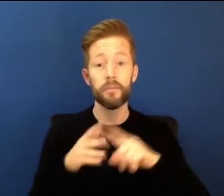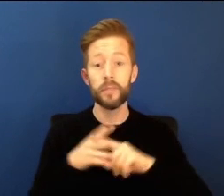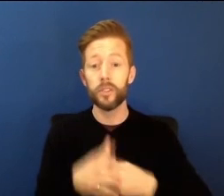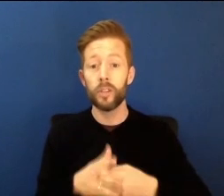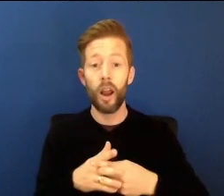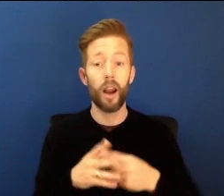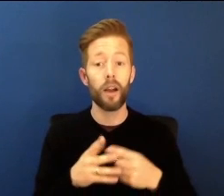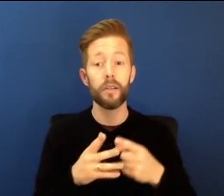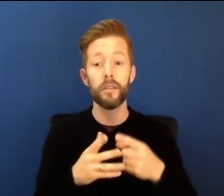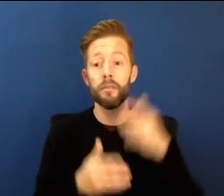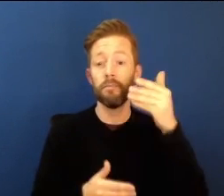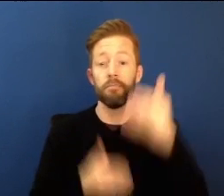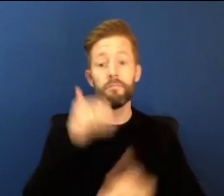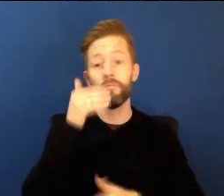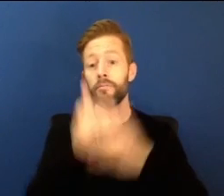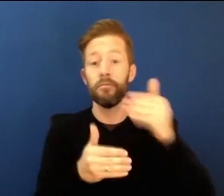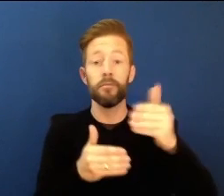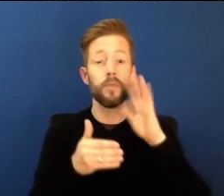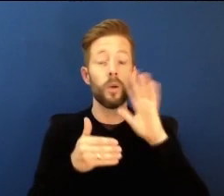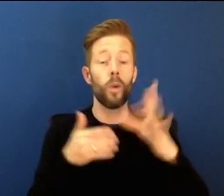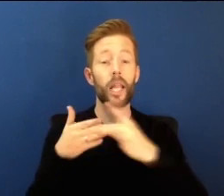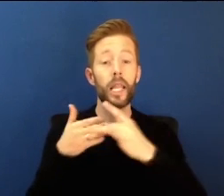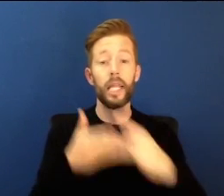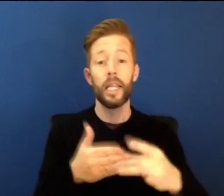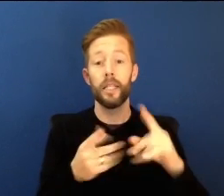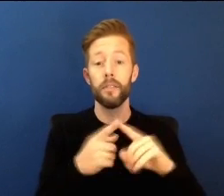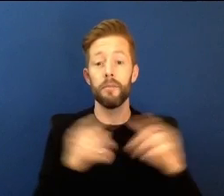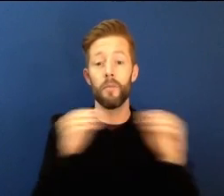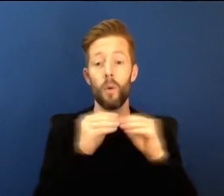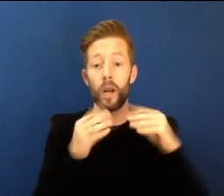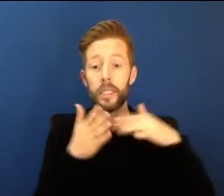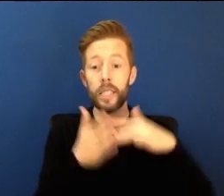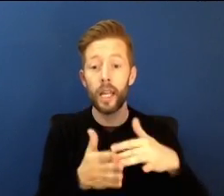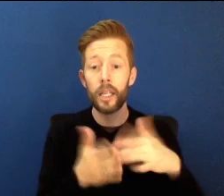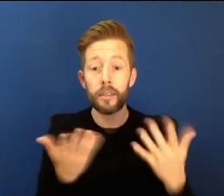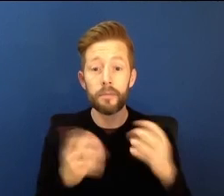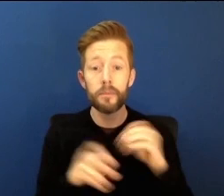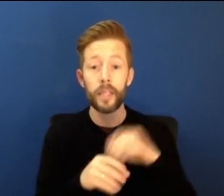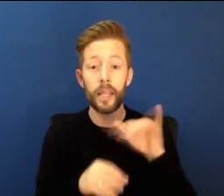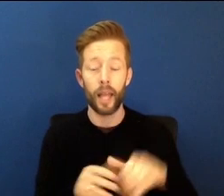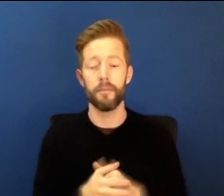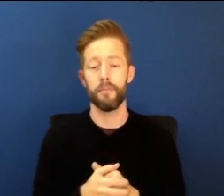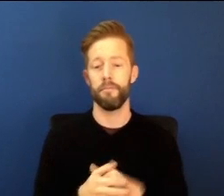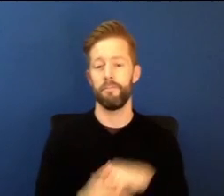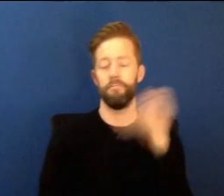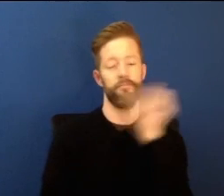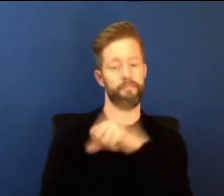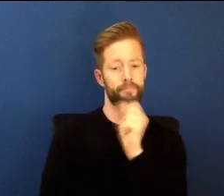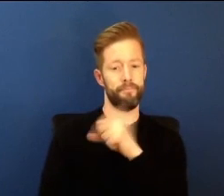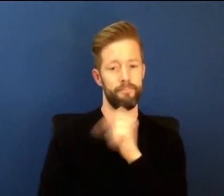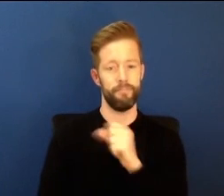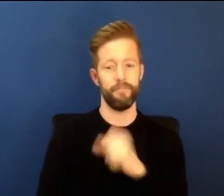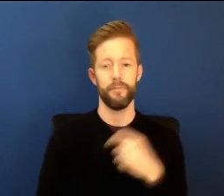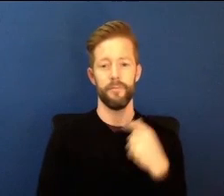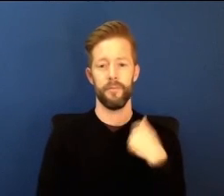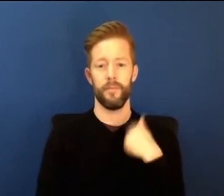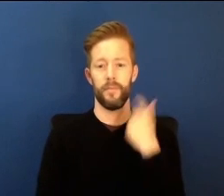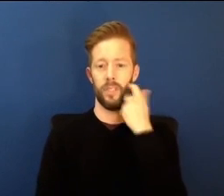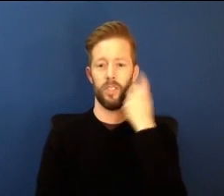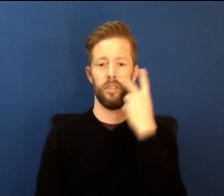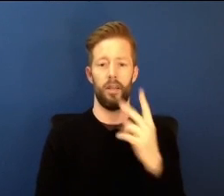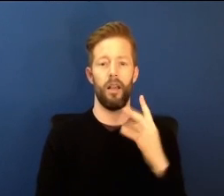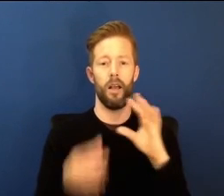start them off on a trajectory that will lead to further study in that. Yes. Yeah, I think